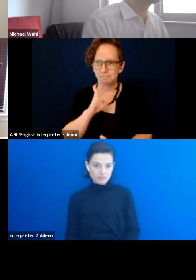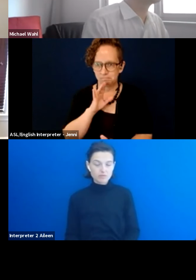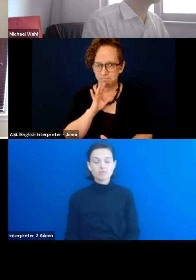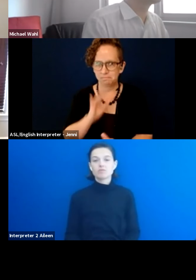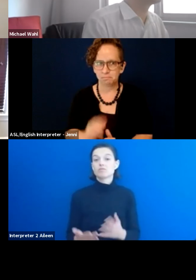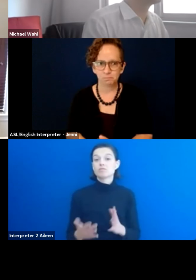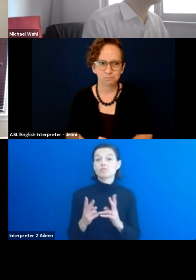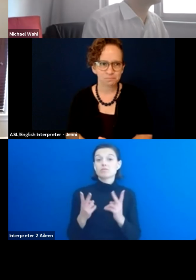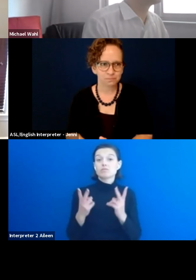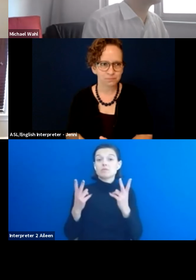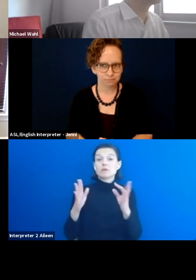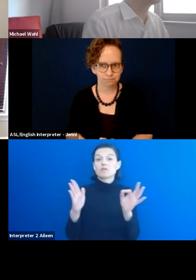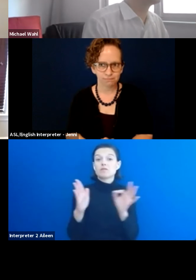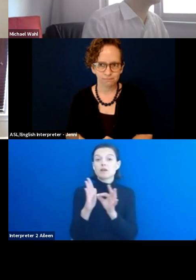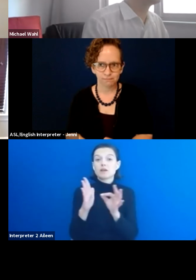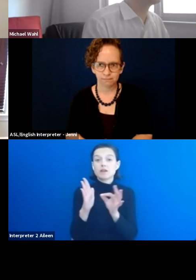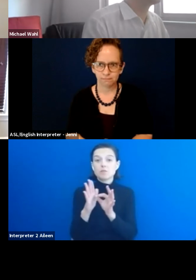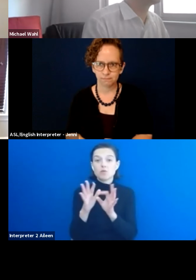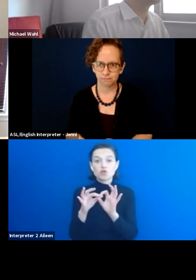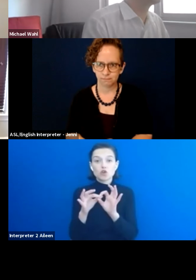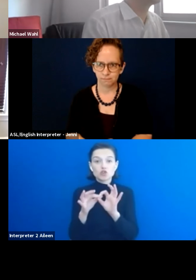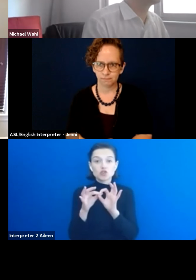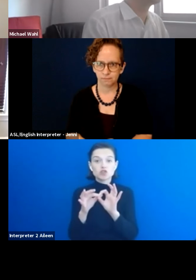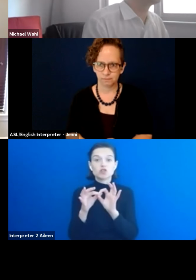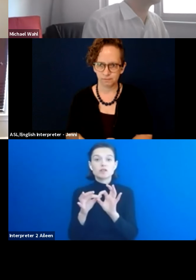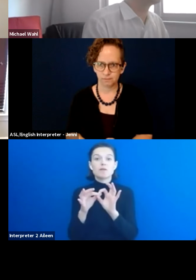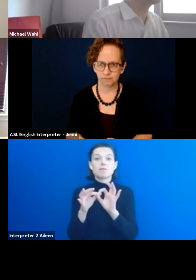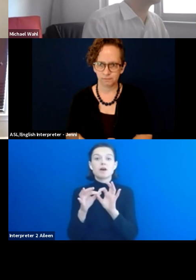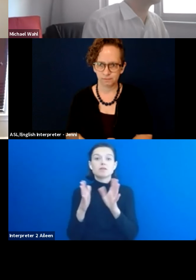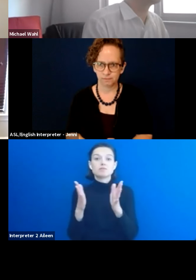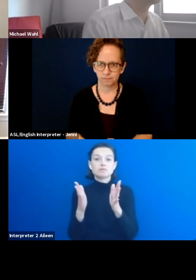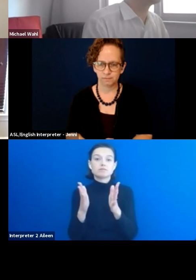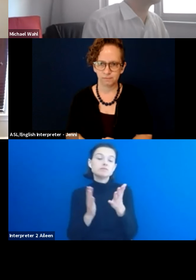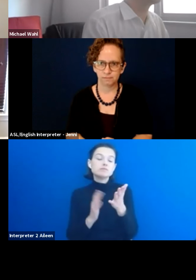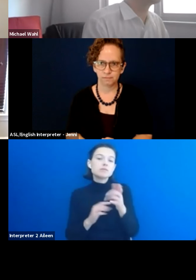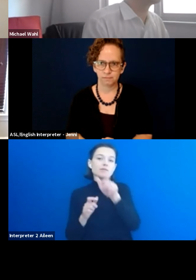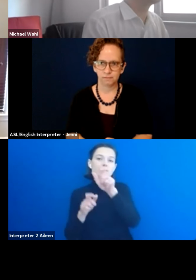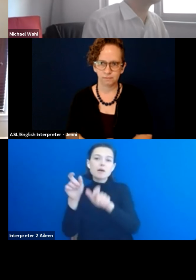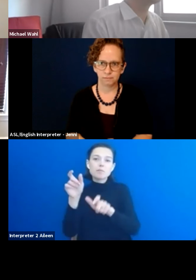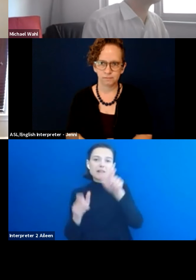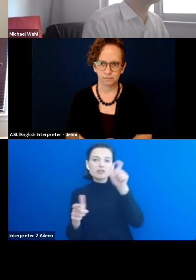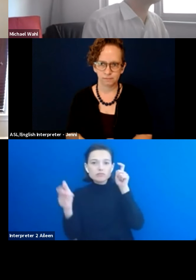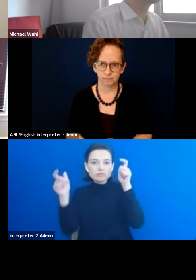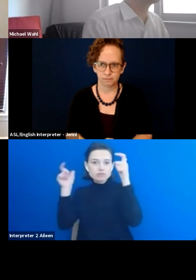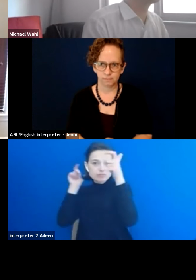Punkt in der Änderung der Köpfe der Menschen, wie man